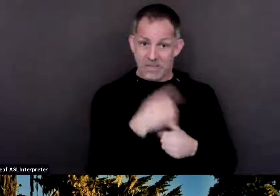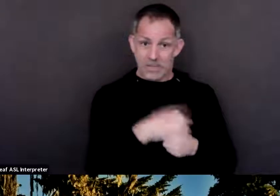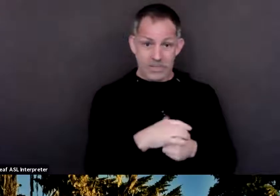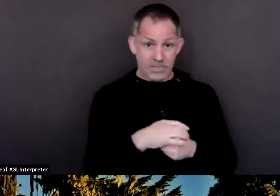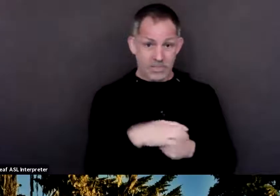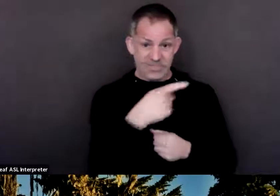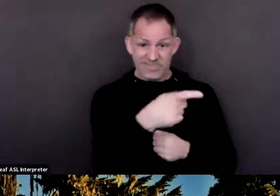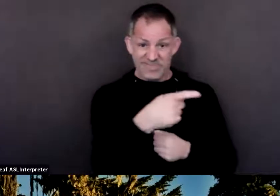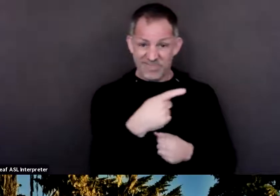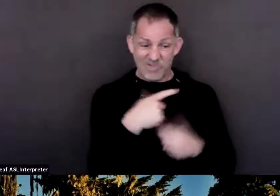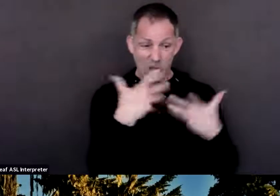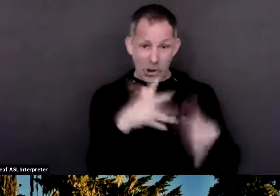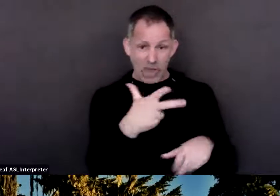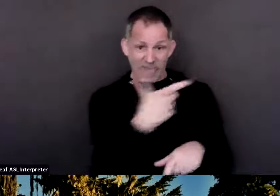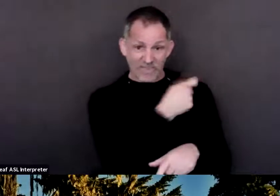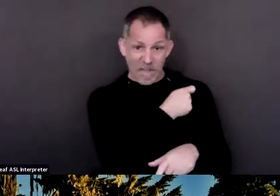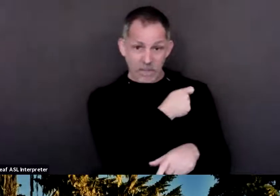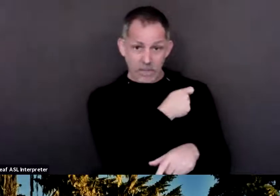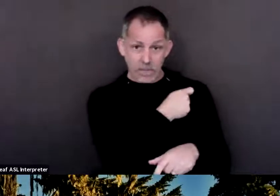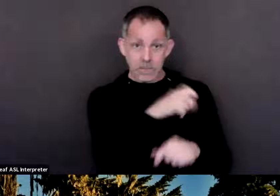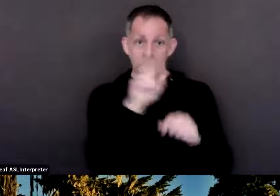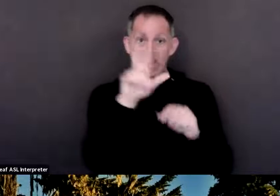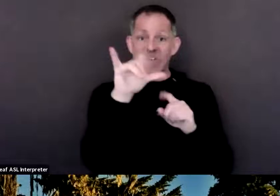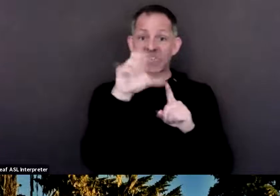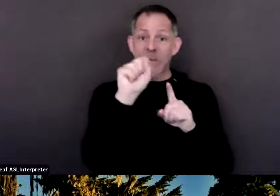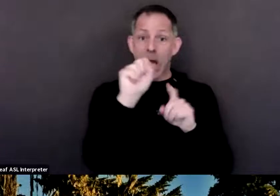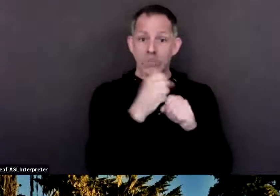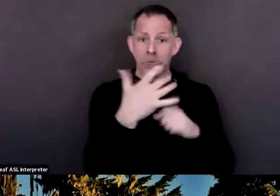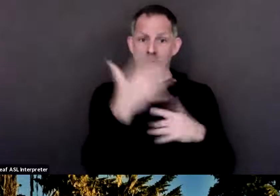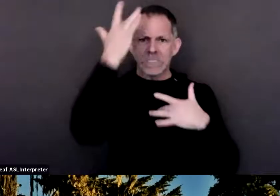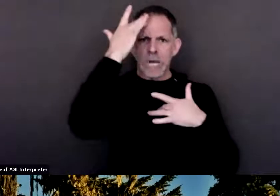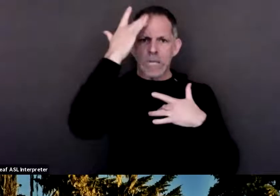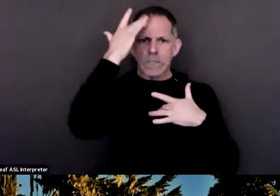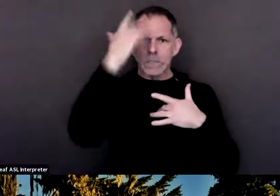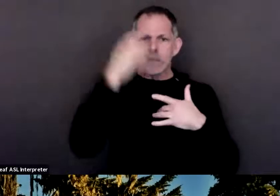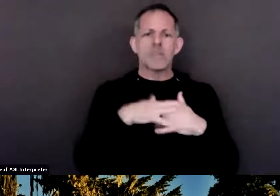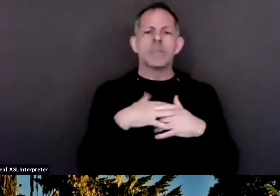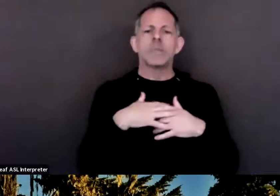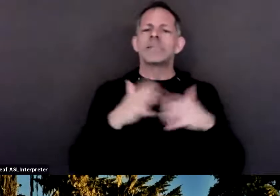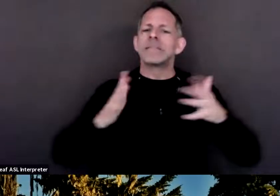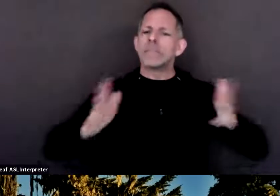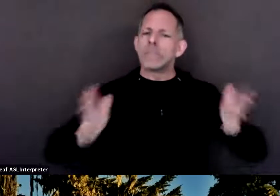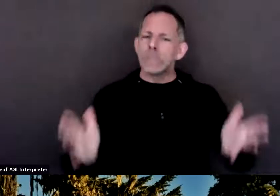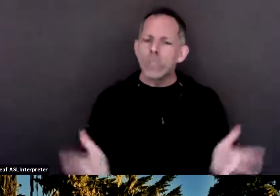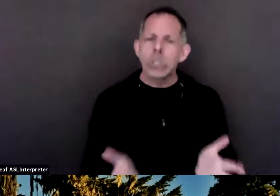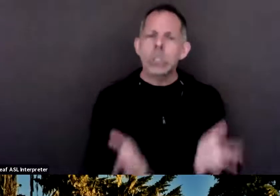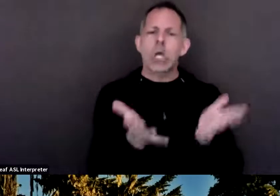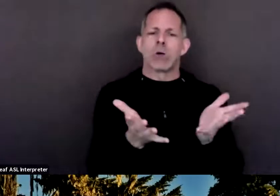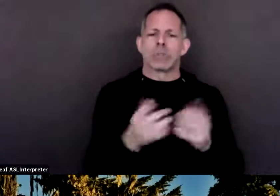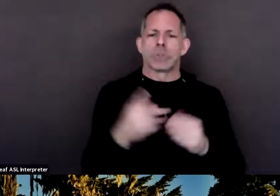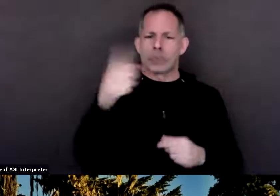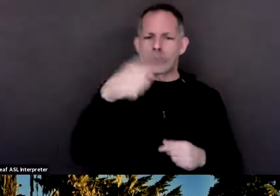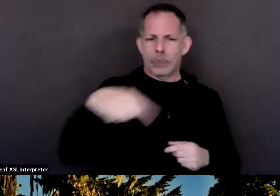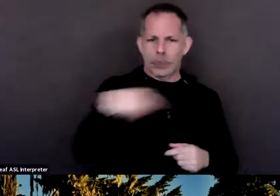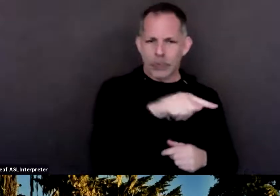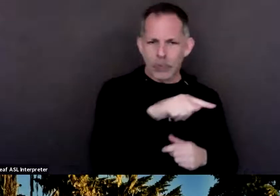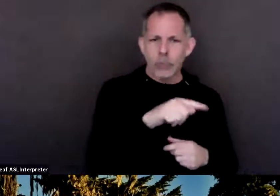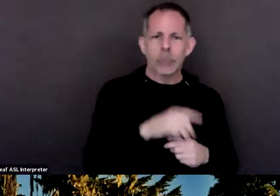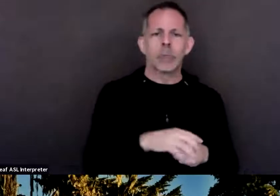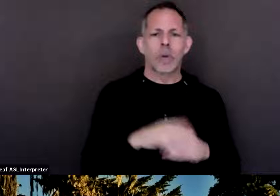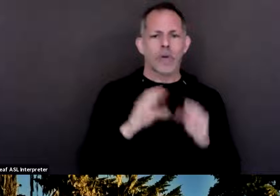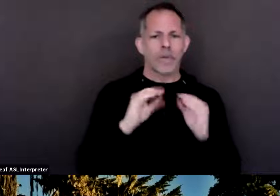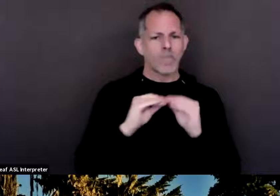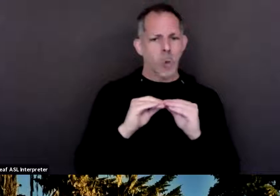gets hold, that encourages the virus to continue to produce in that way, reproduce, and it creates the option and